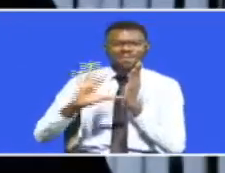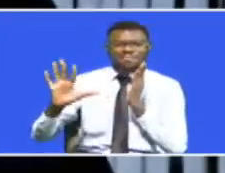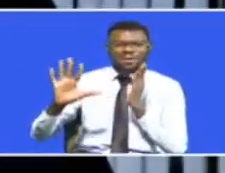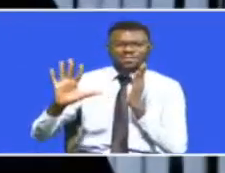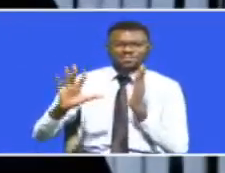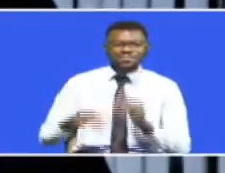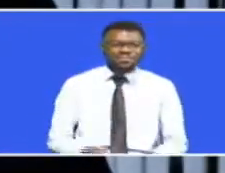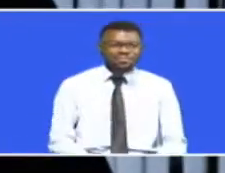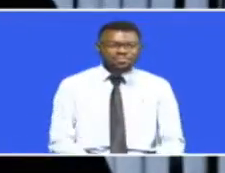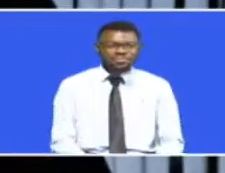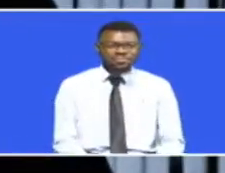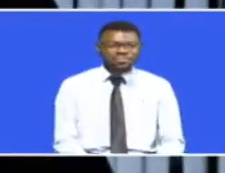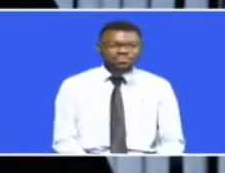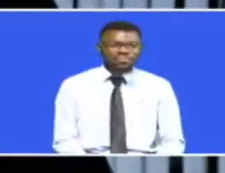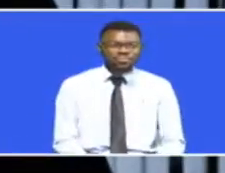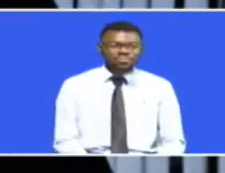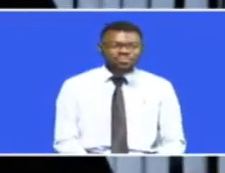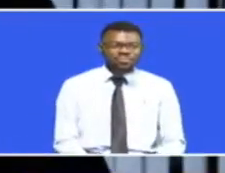here.